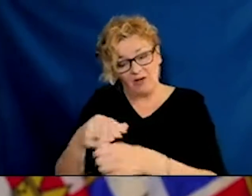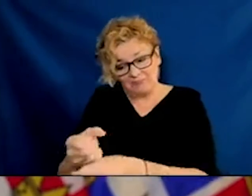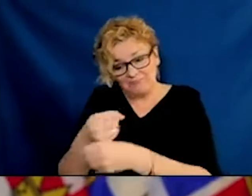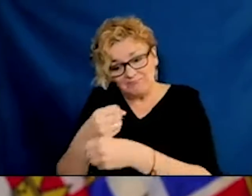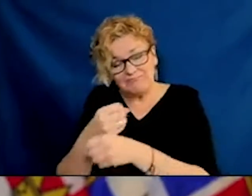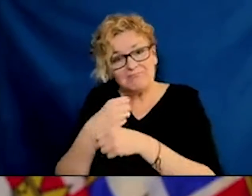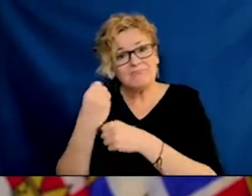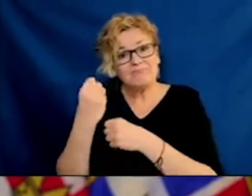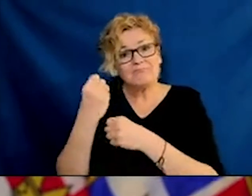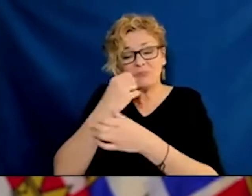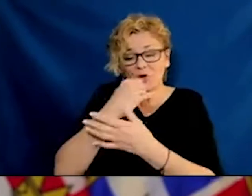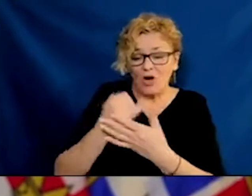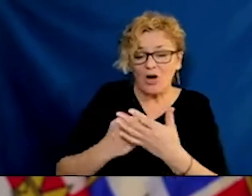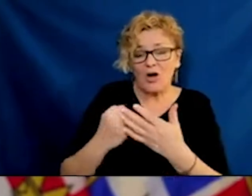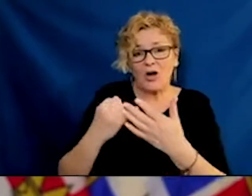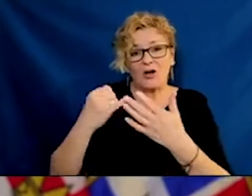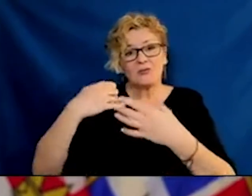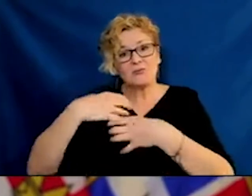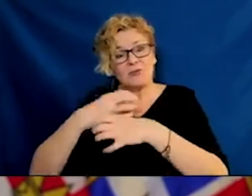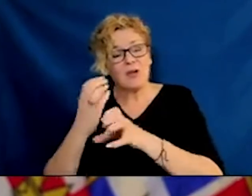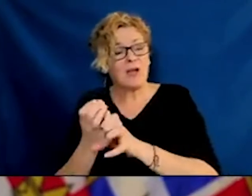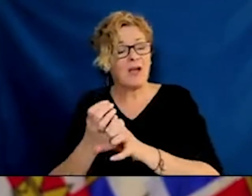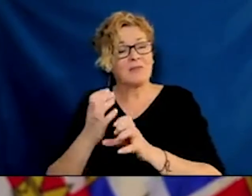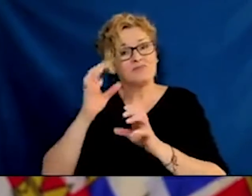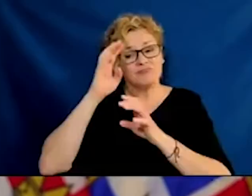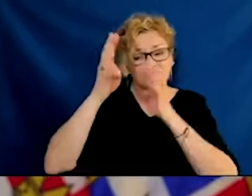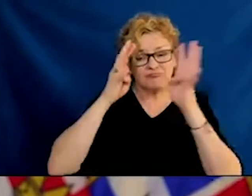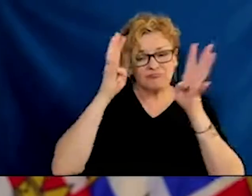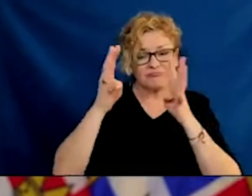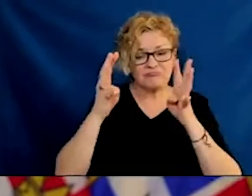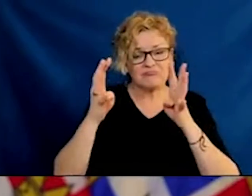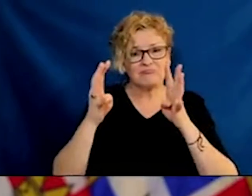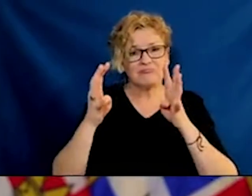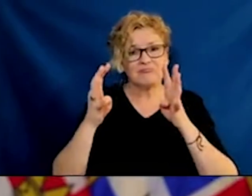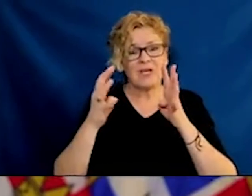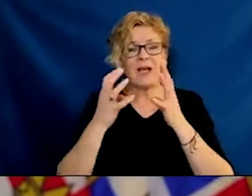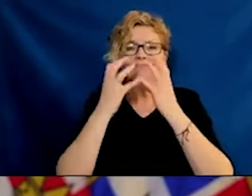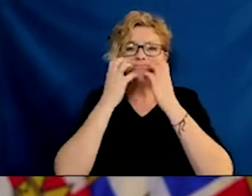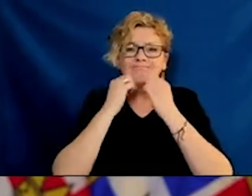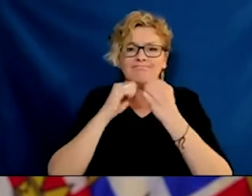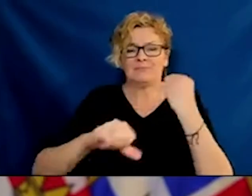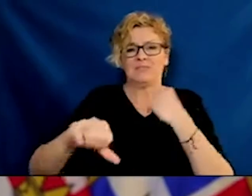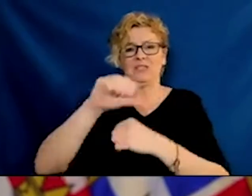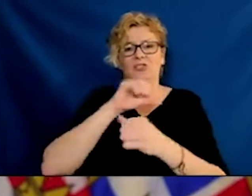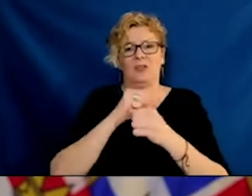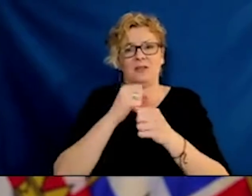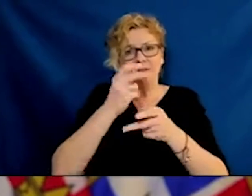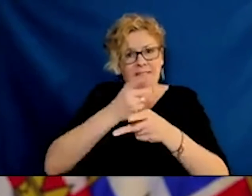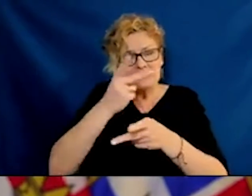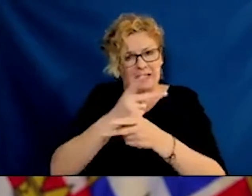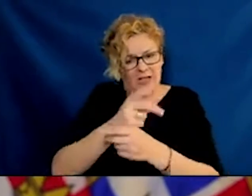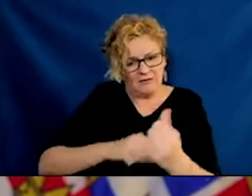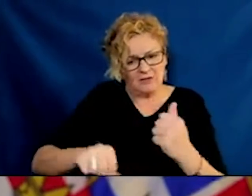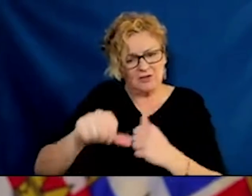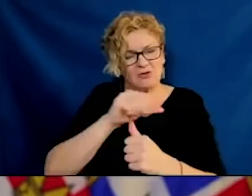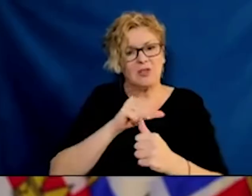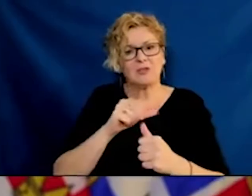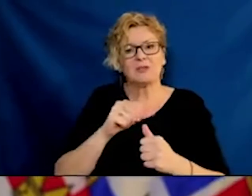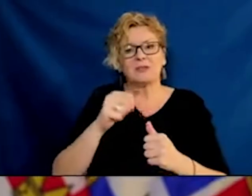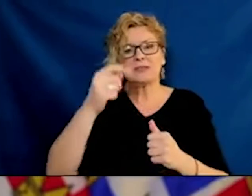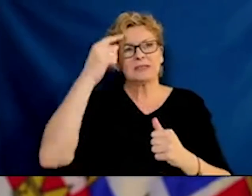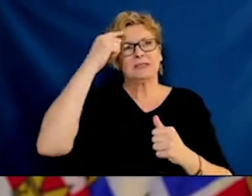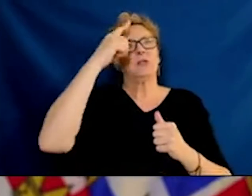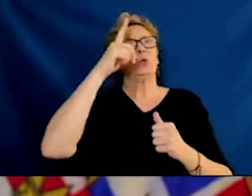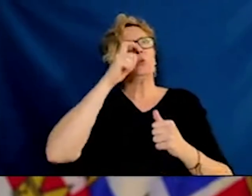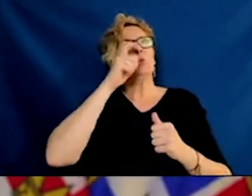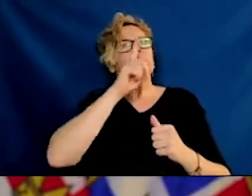that we're close to in our households, and that we reach out virtually and care for those who are around us in our